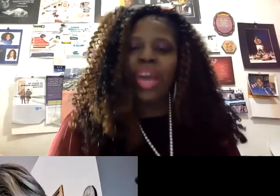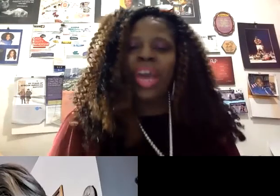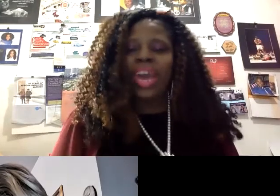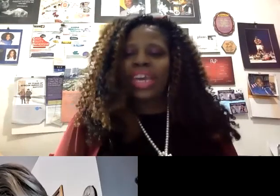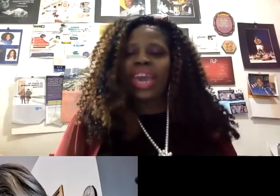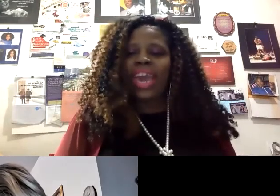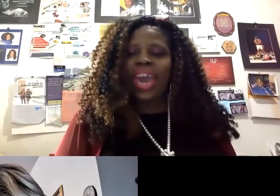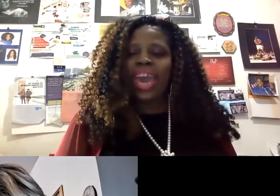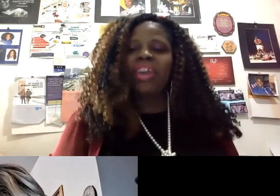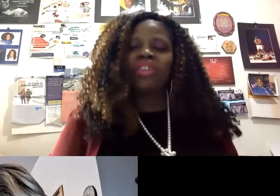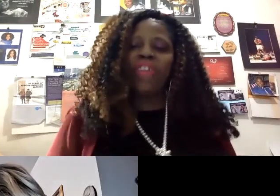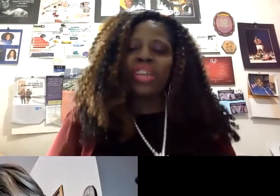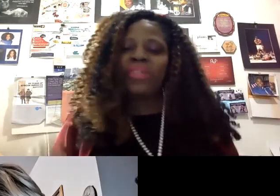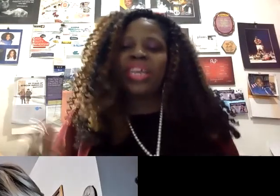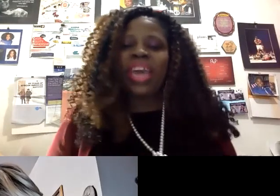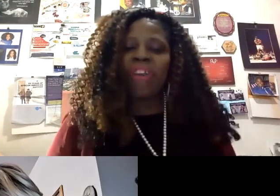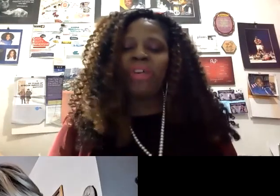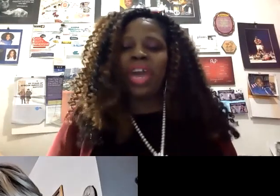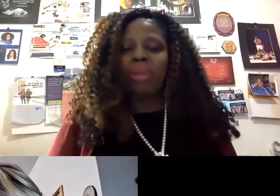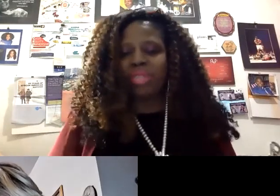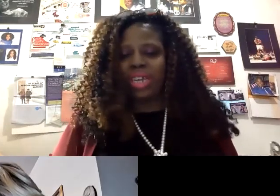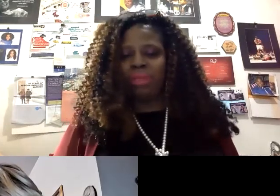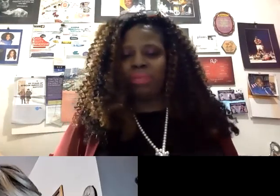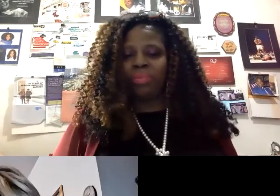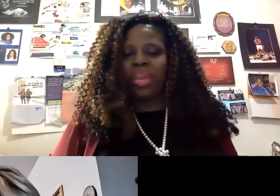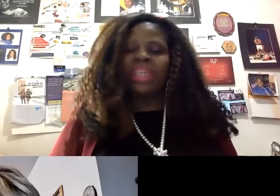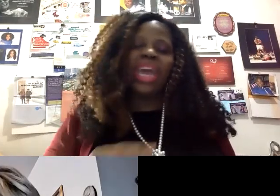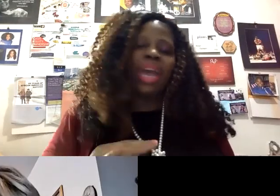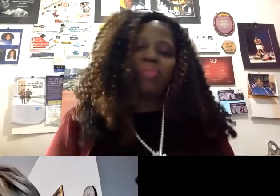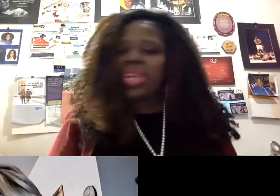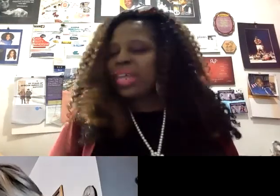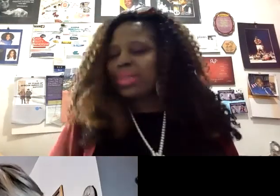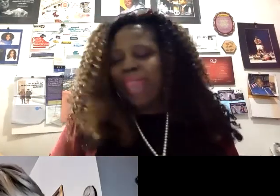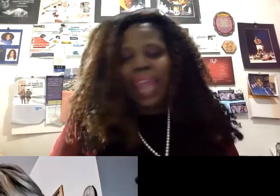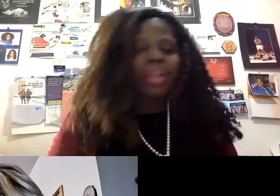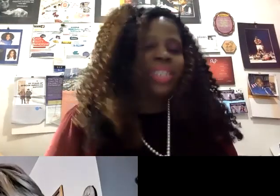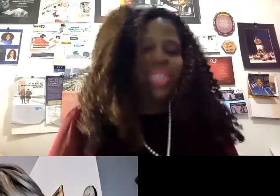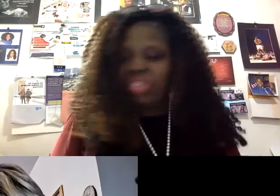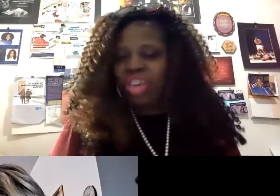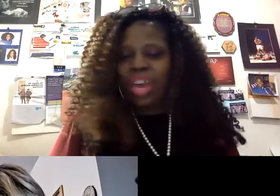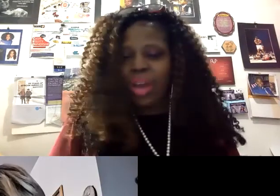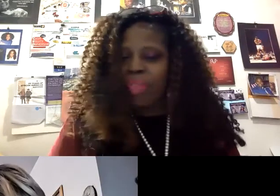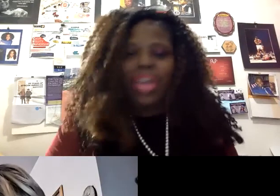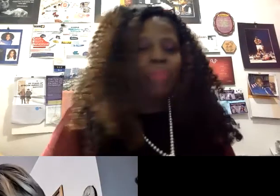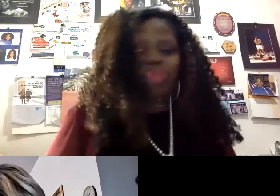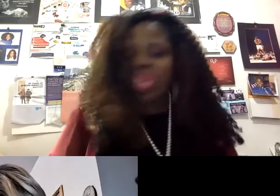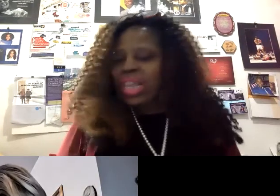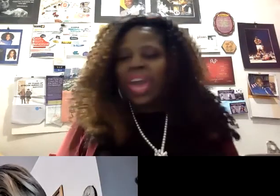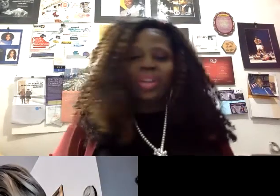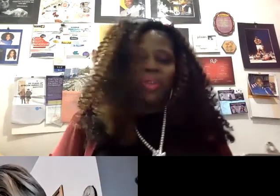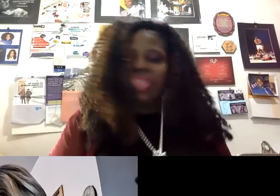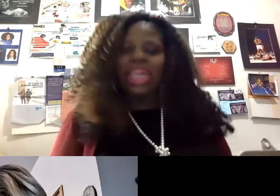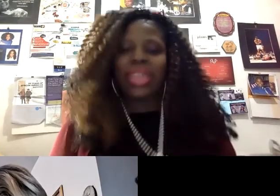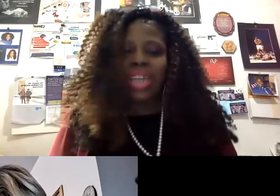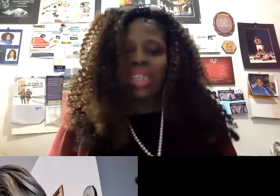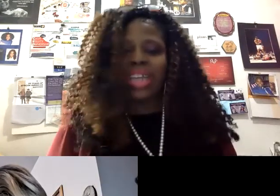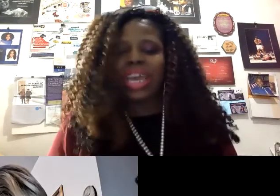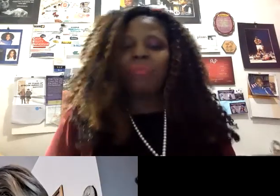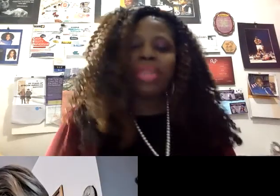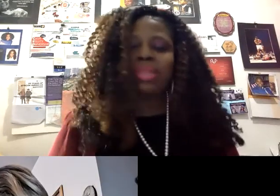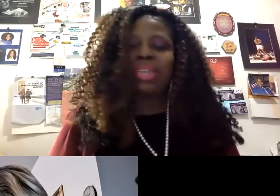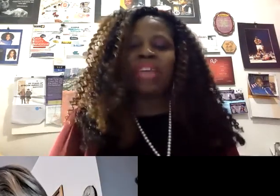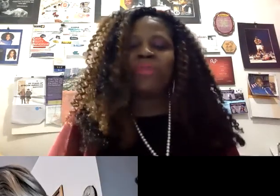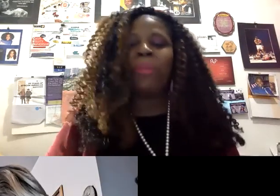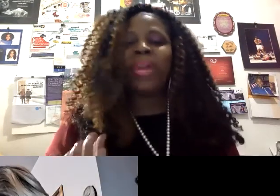Killiebrew, AKA Creatively Carol MD. The MC is not a DJ. I'm not MC Light or anything like that.